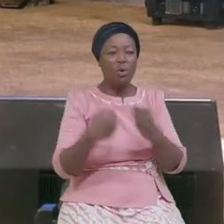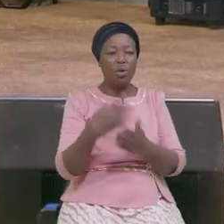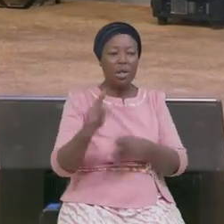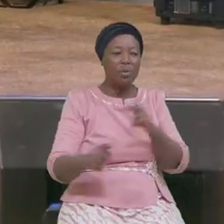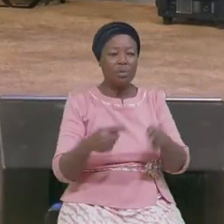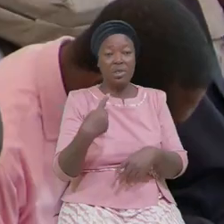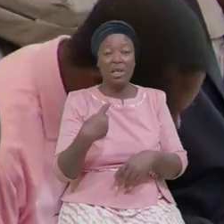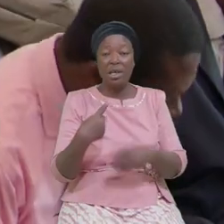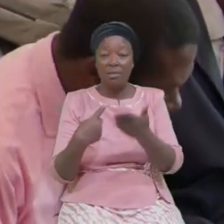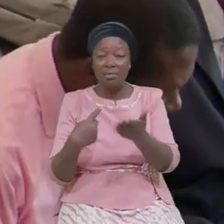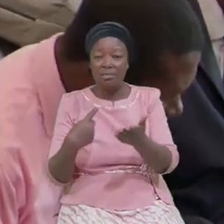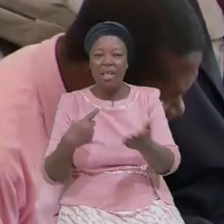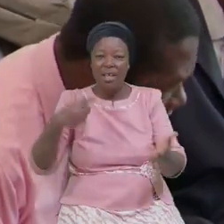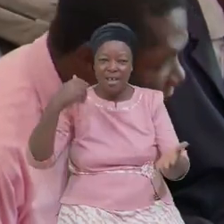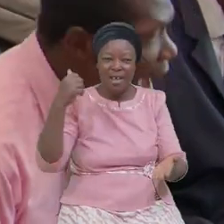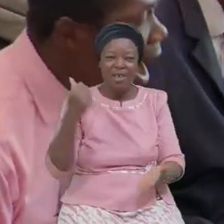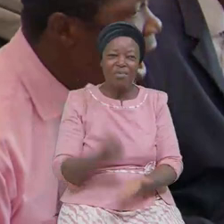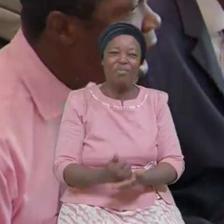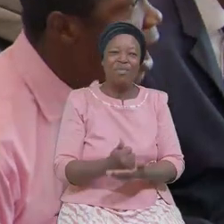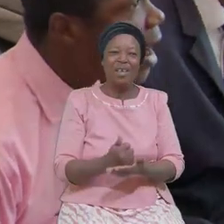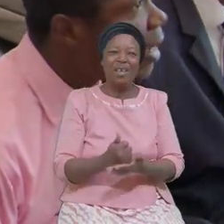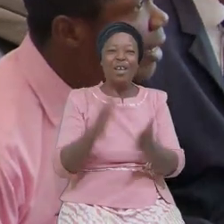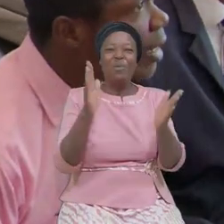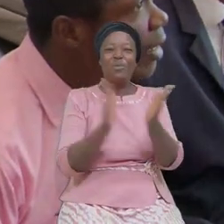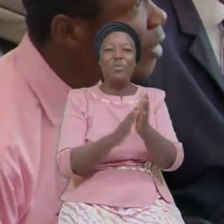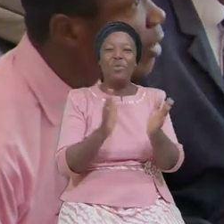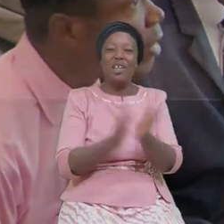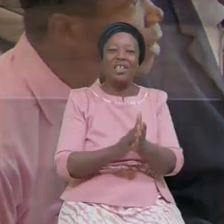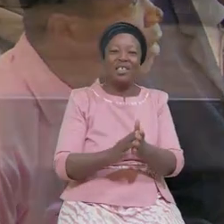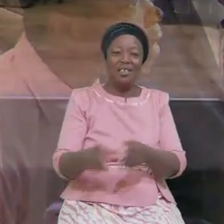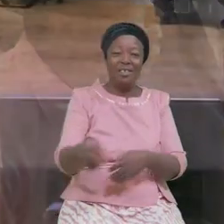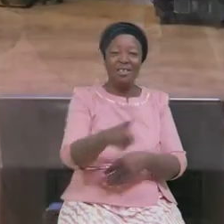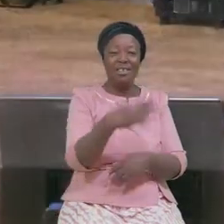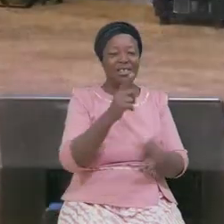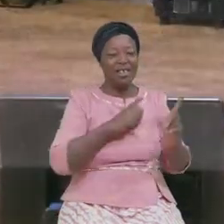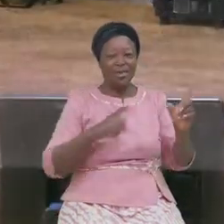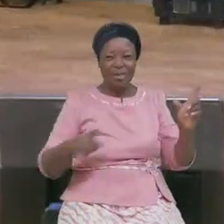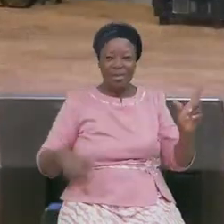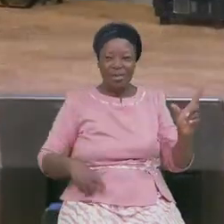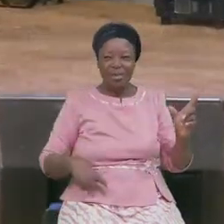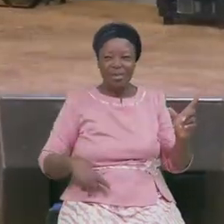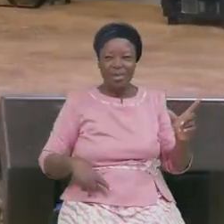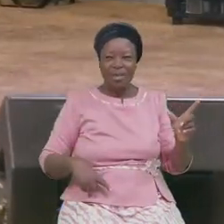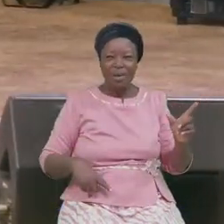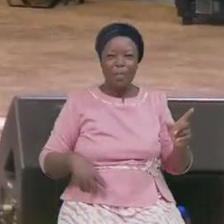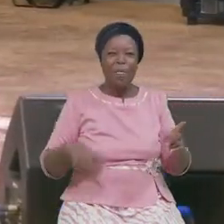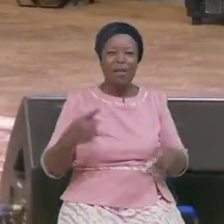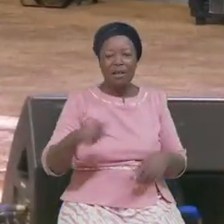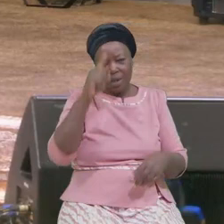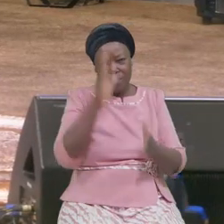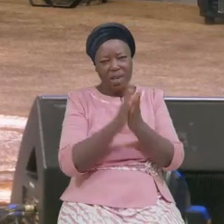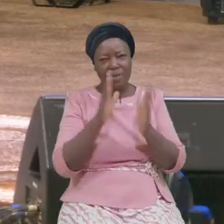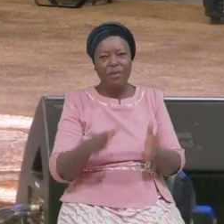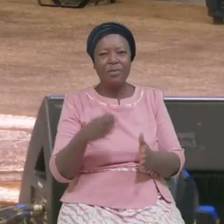say, Amen. Praise ye the Lord. The believer's praiseworthy